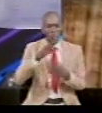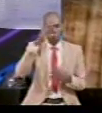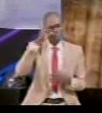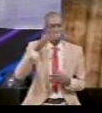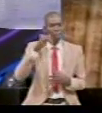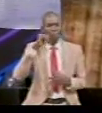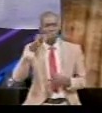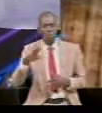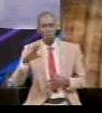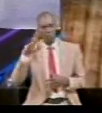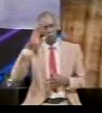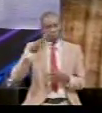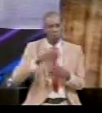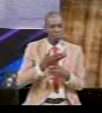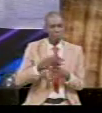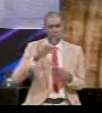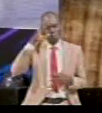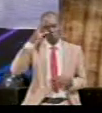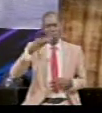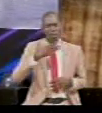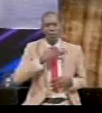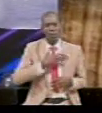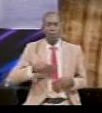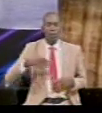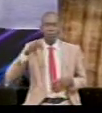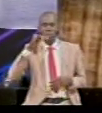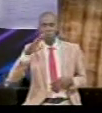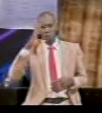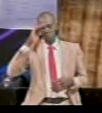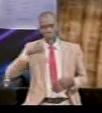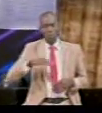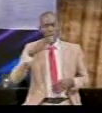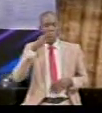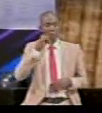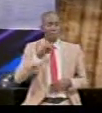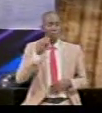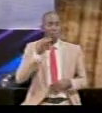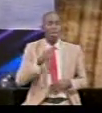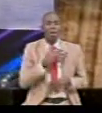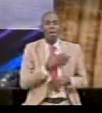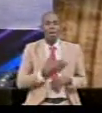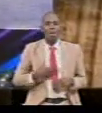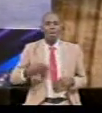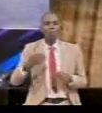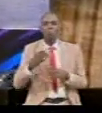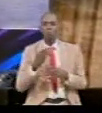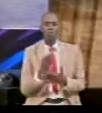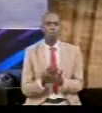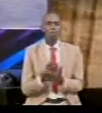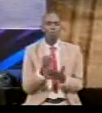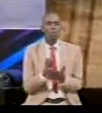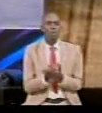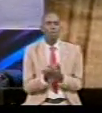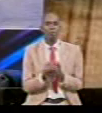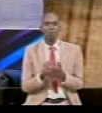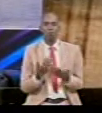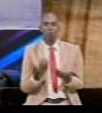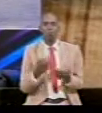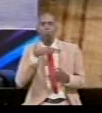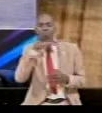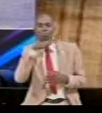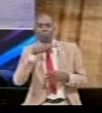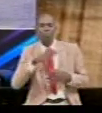there are exhibitions and the expression of corruption, corrupt